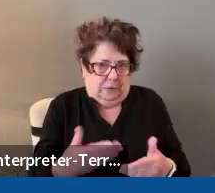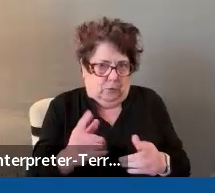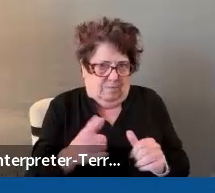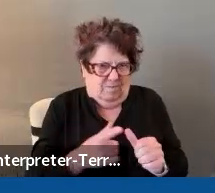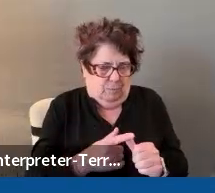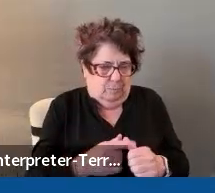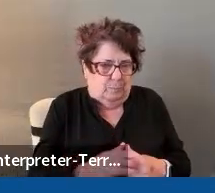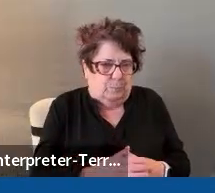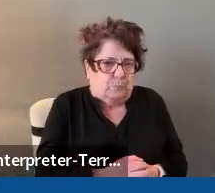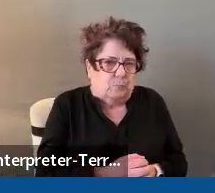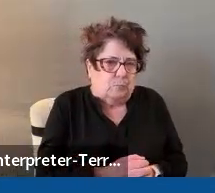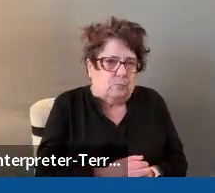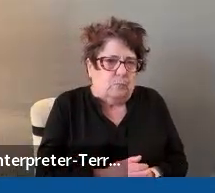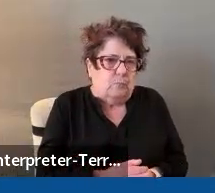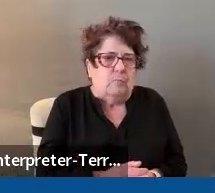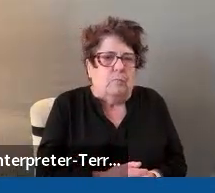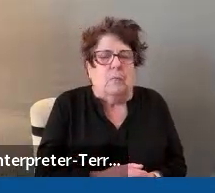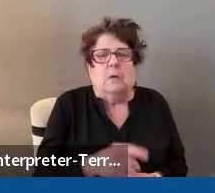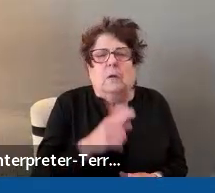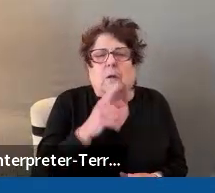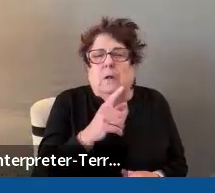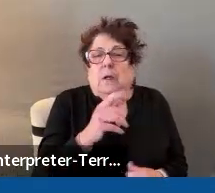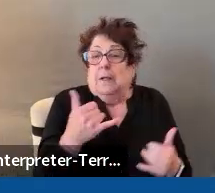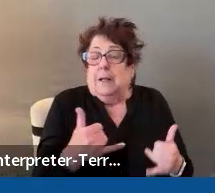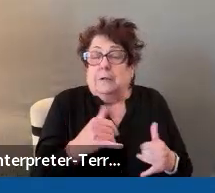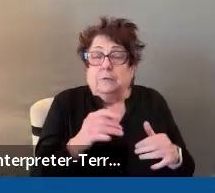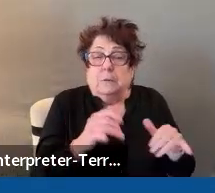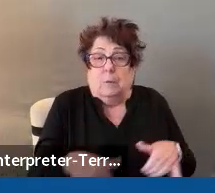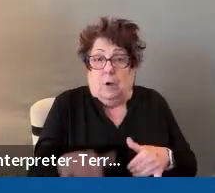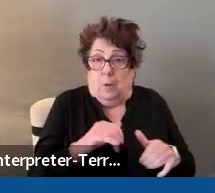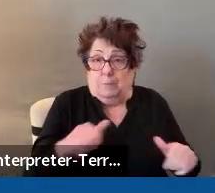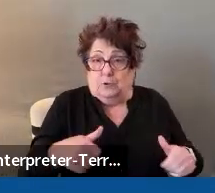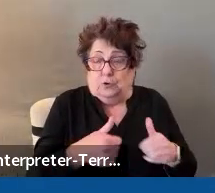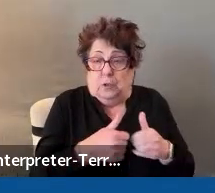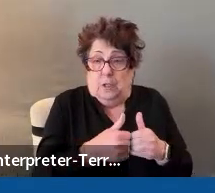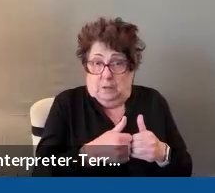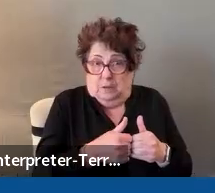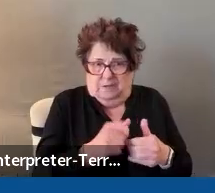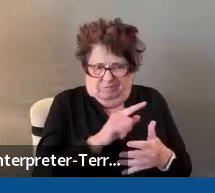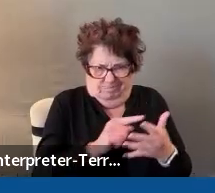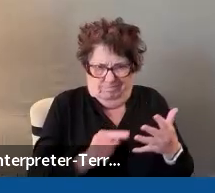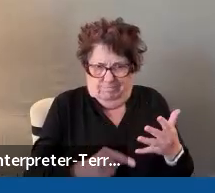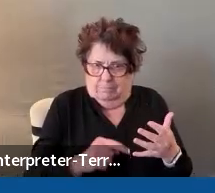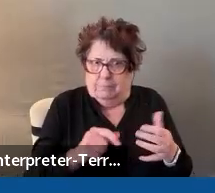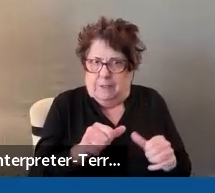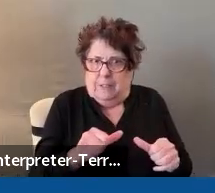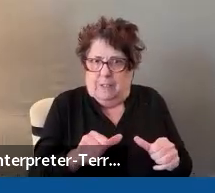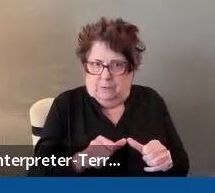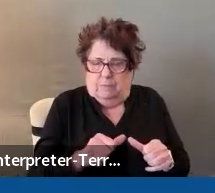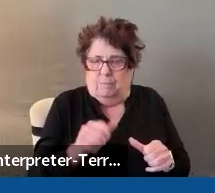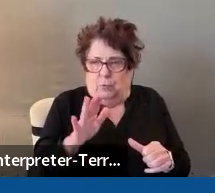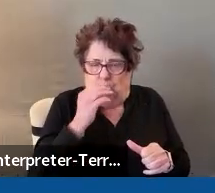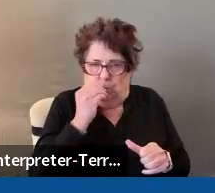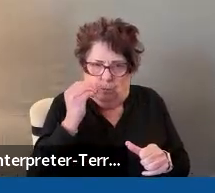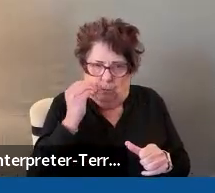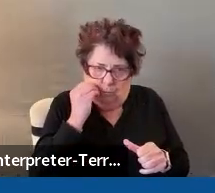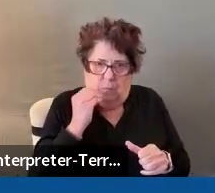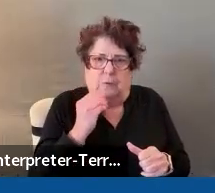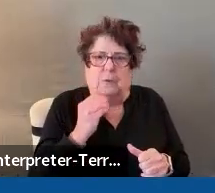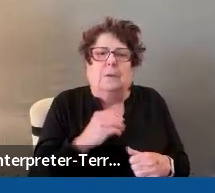Let's review some of the most common challenges in the following areas of the home, along with some examples of AT and home